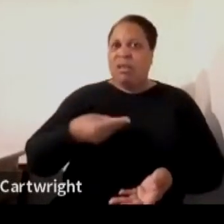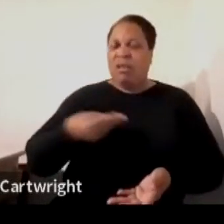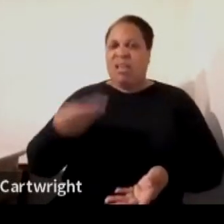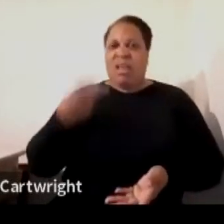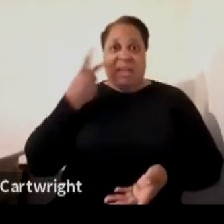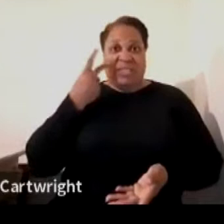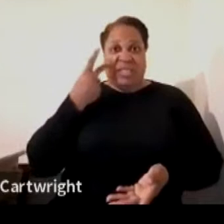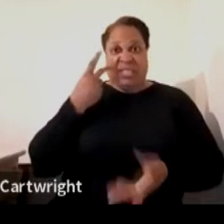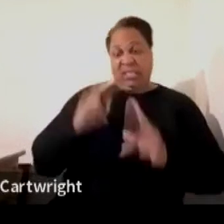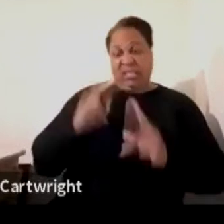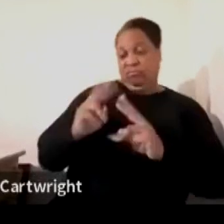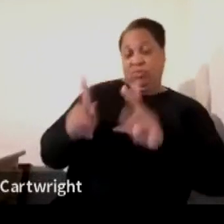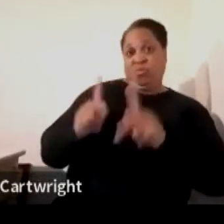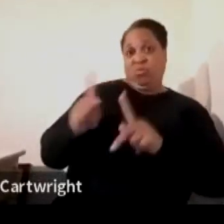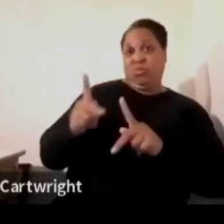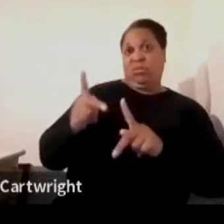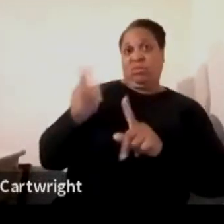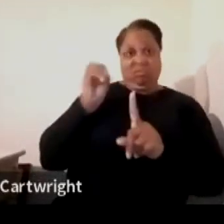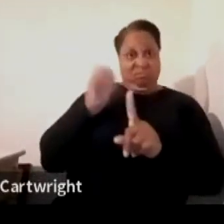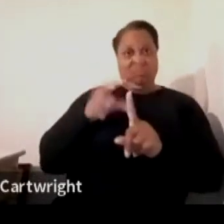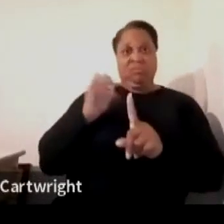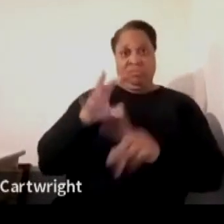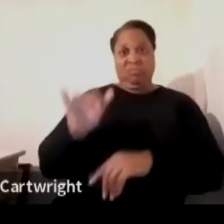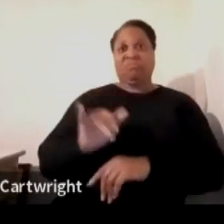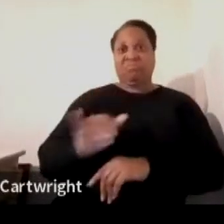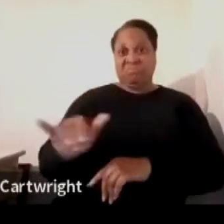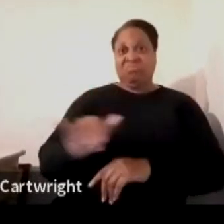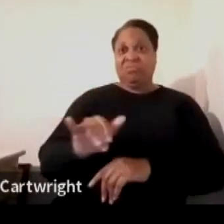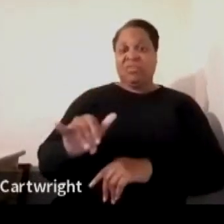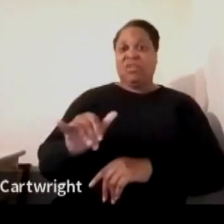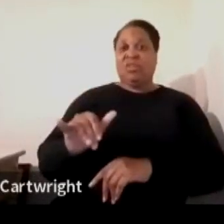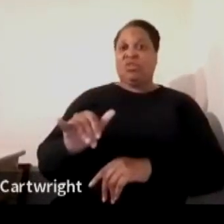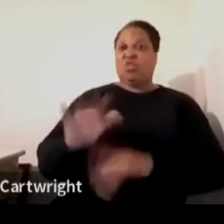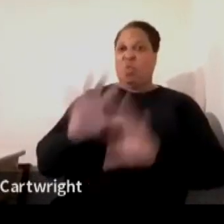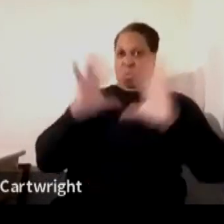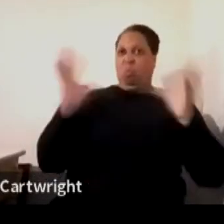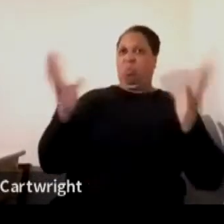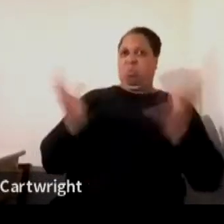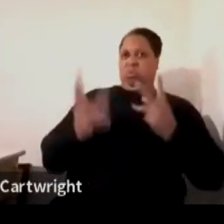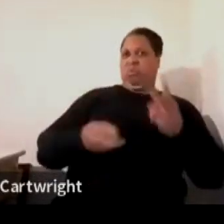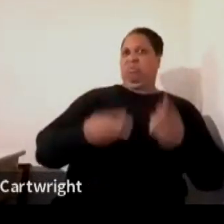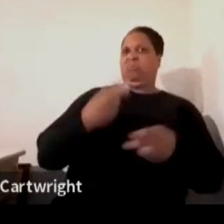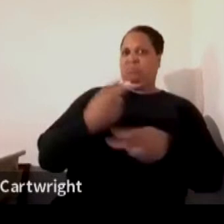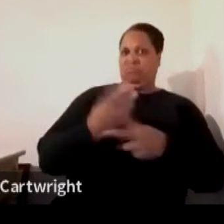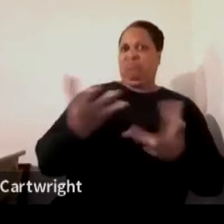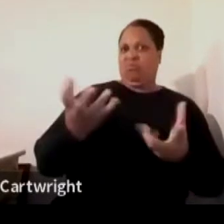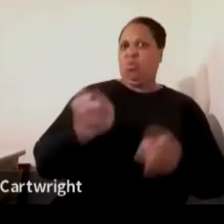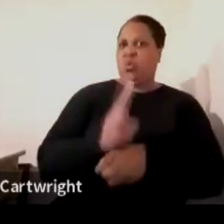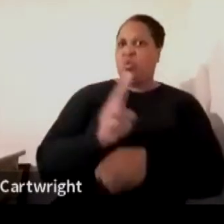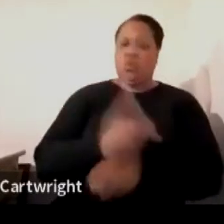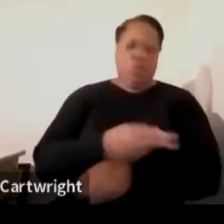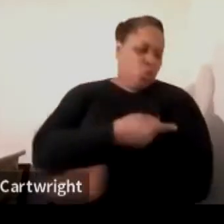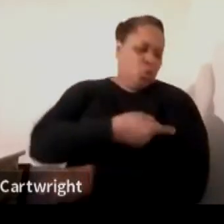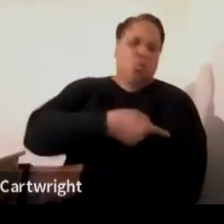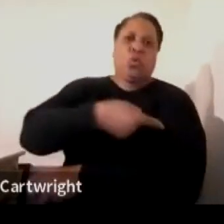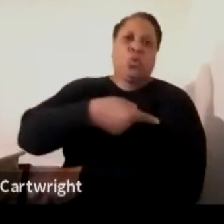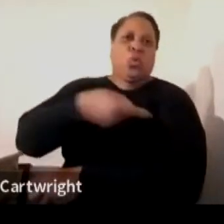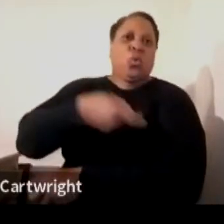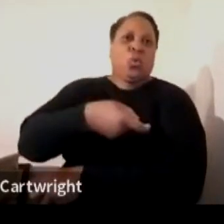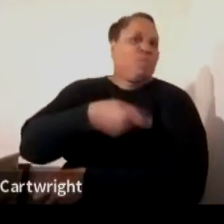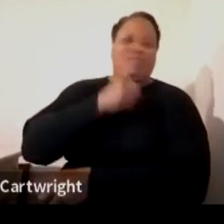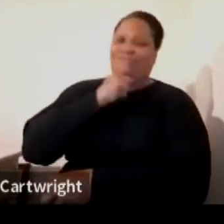So we actually would like to universally use retractable needles, but we're not quite there yet,